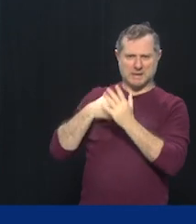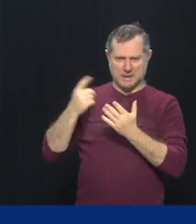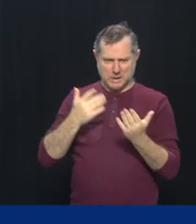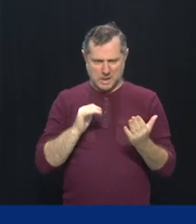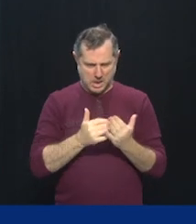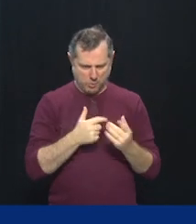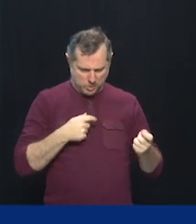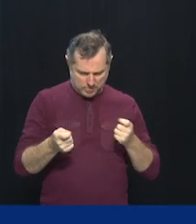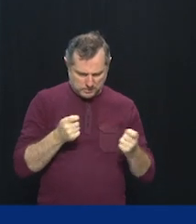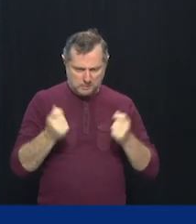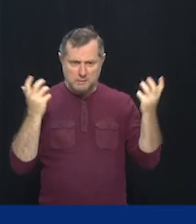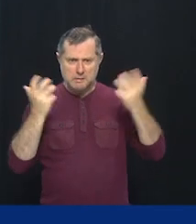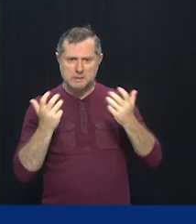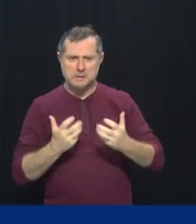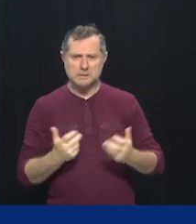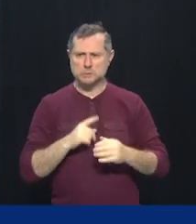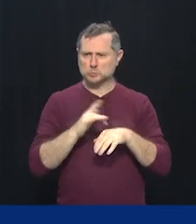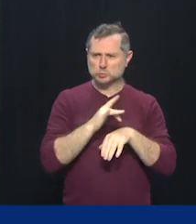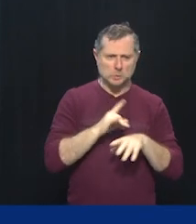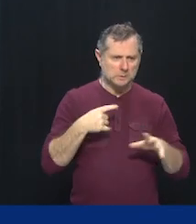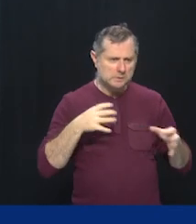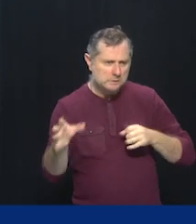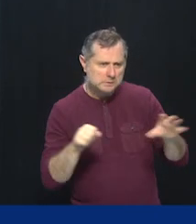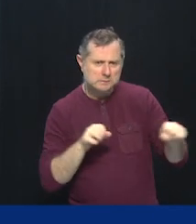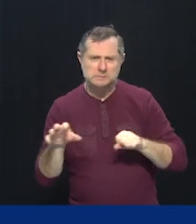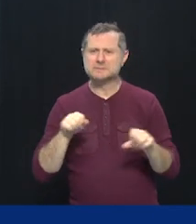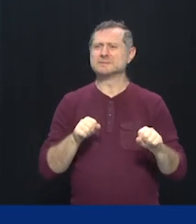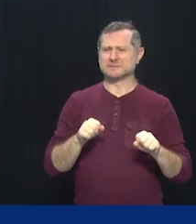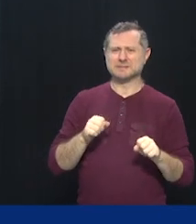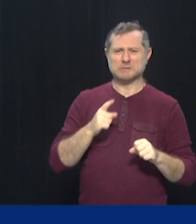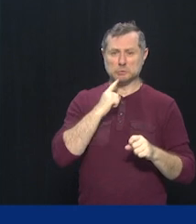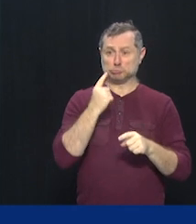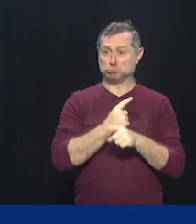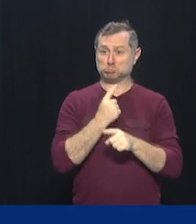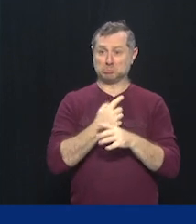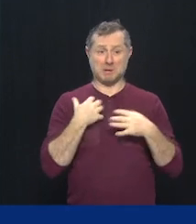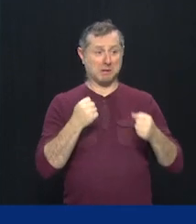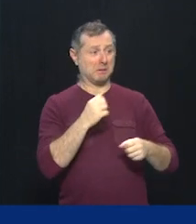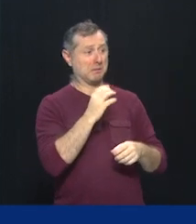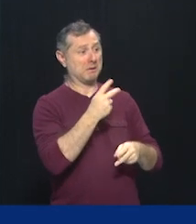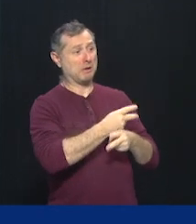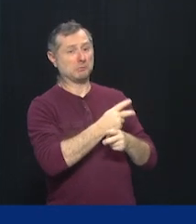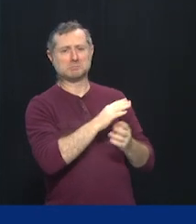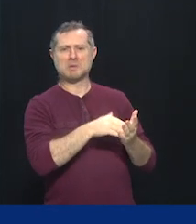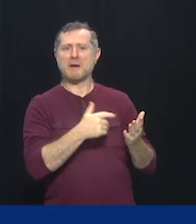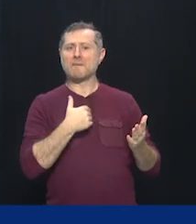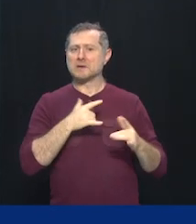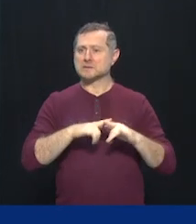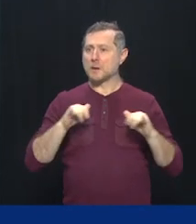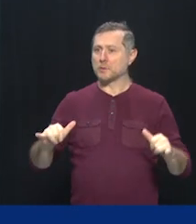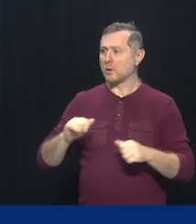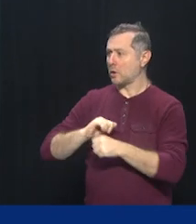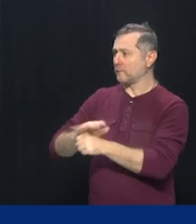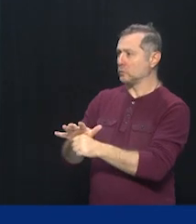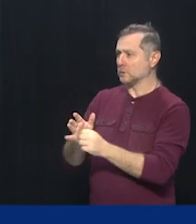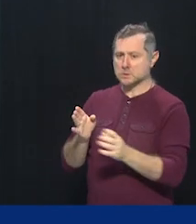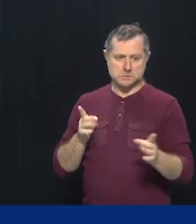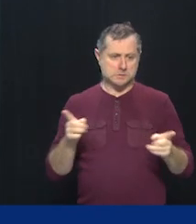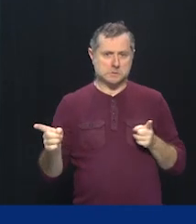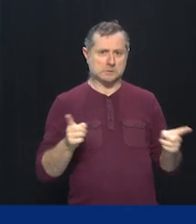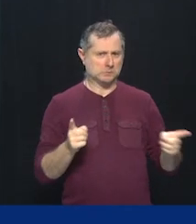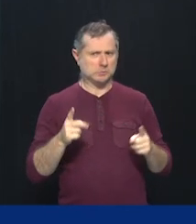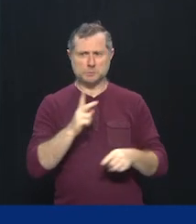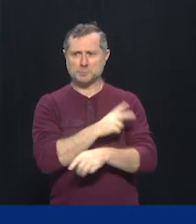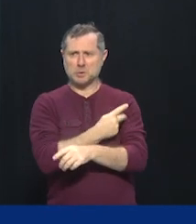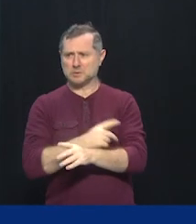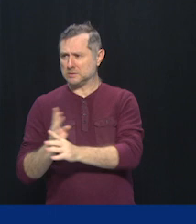manage the existing population of people who need health care in addition to dealing with the COVID patients? So I want to give a special shout out